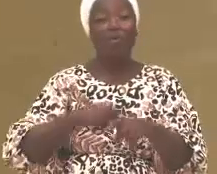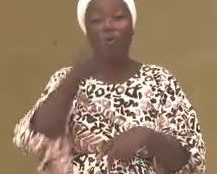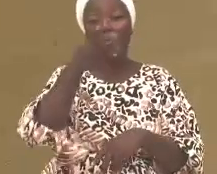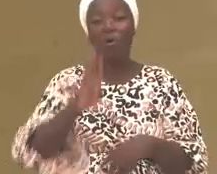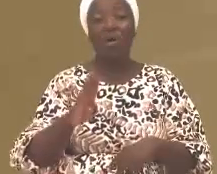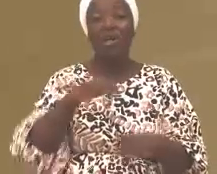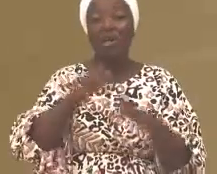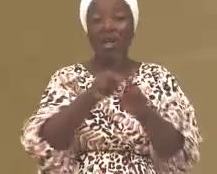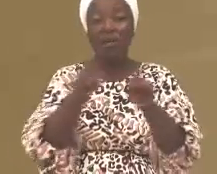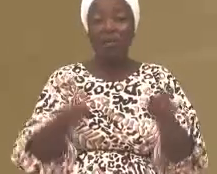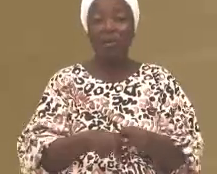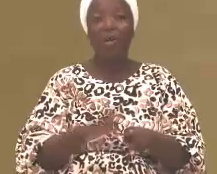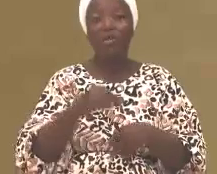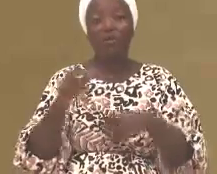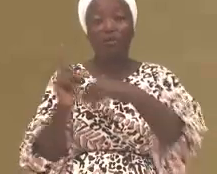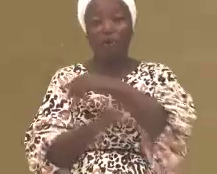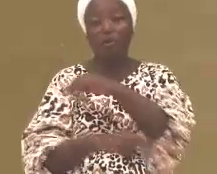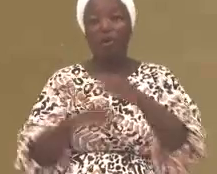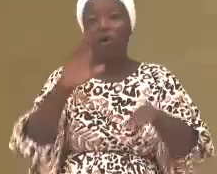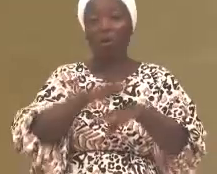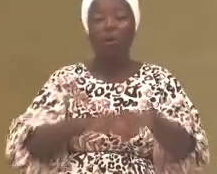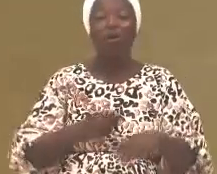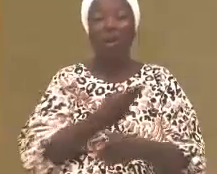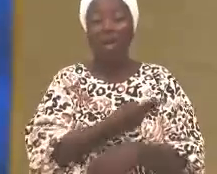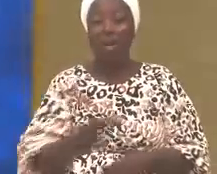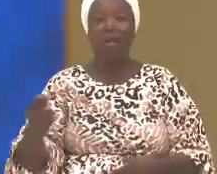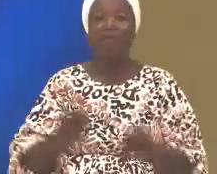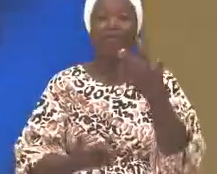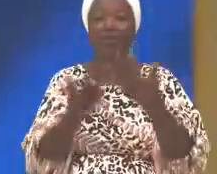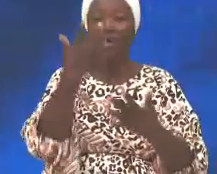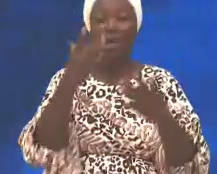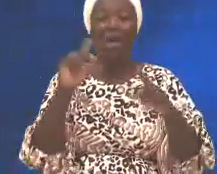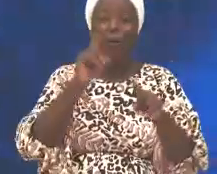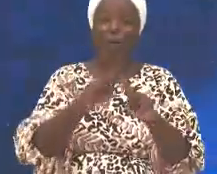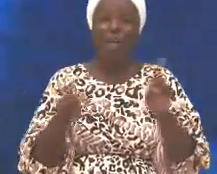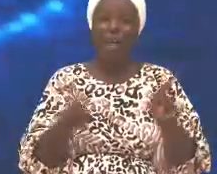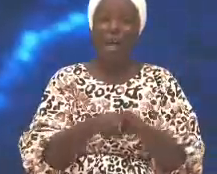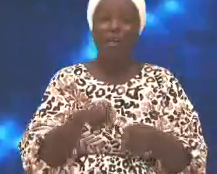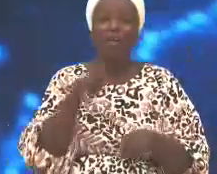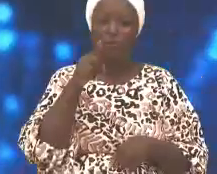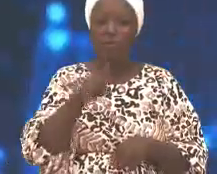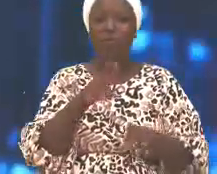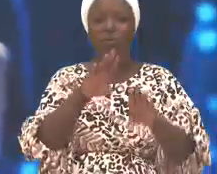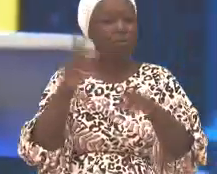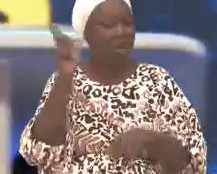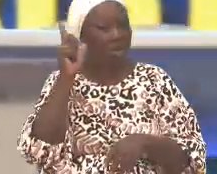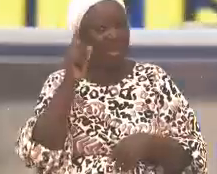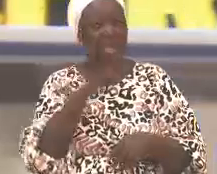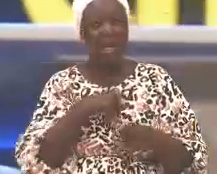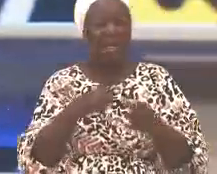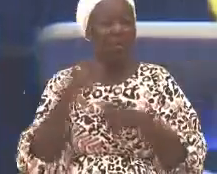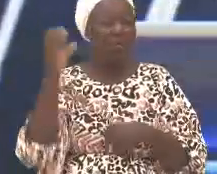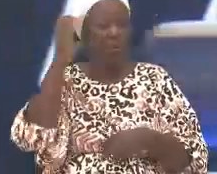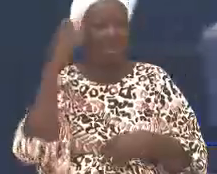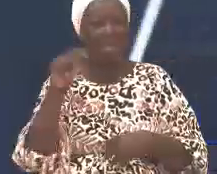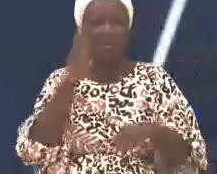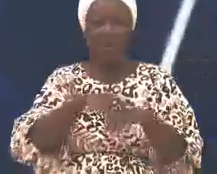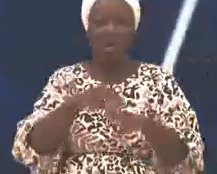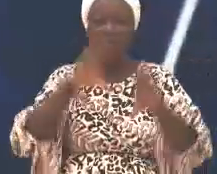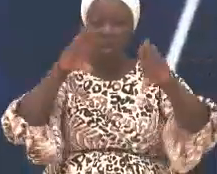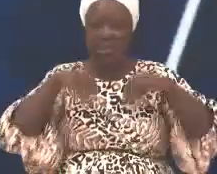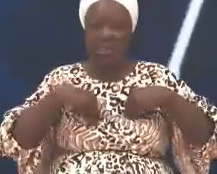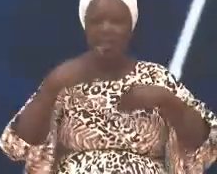hellfire. The warning is there, but you know, as you heed the warning, as to accept the warning, as to live in